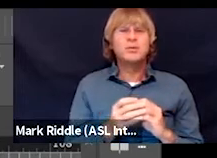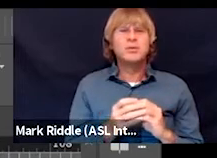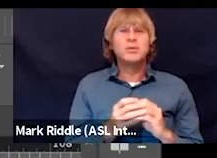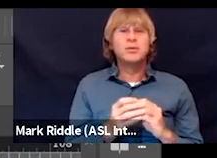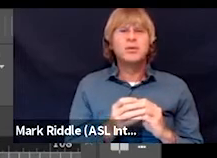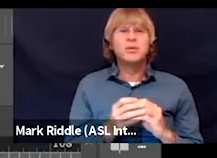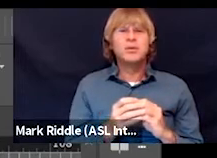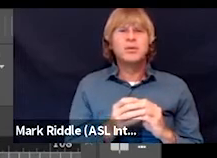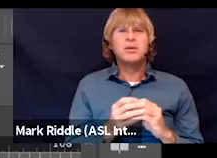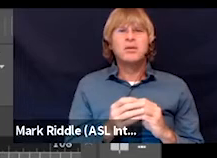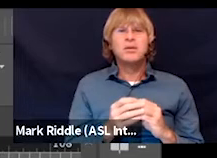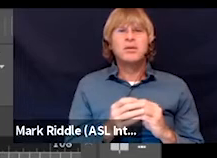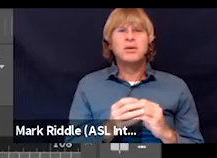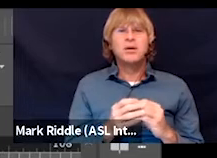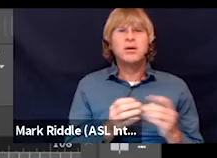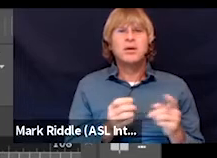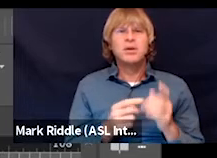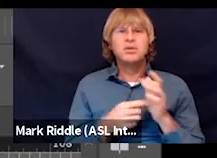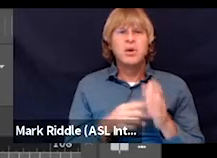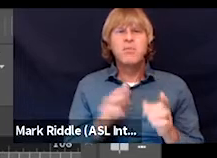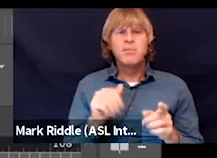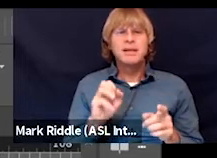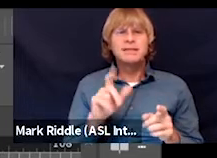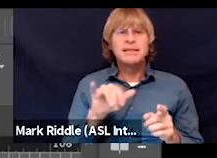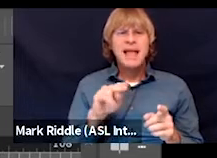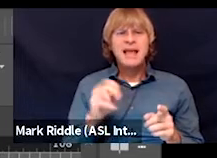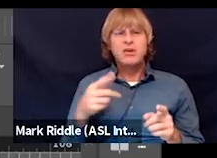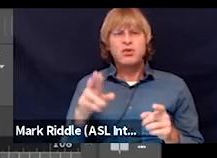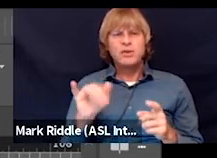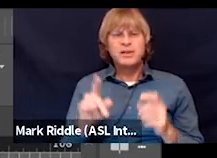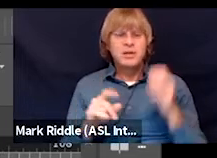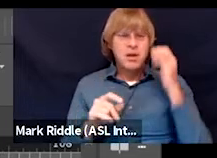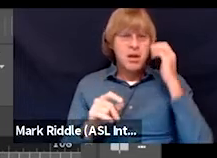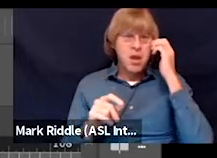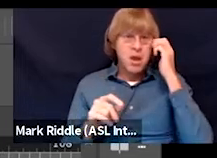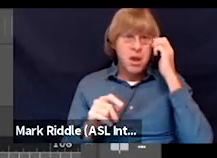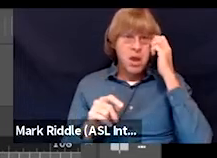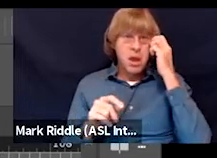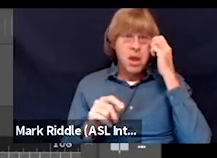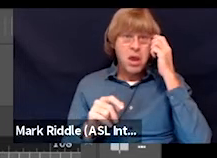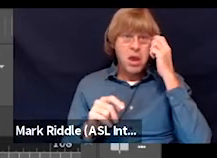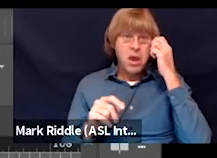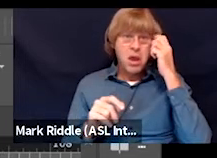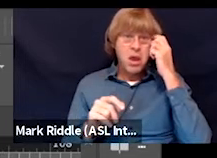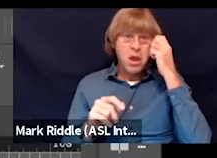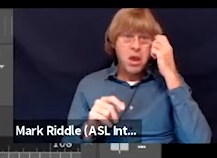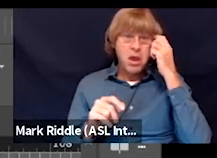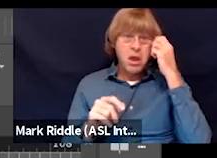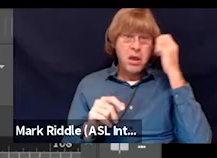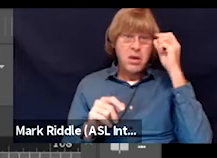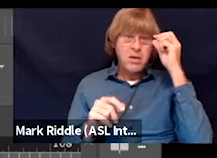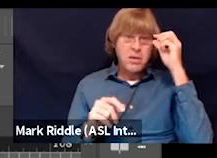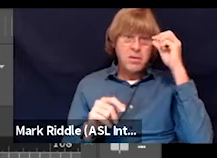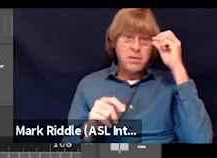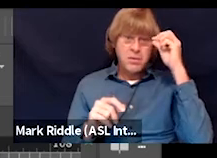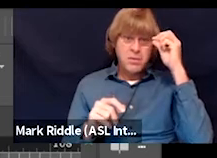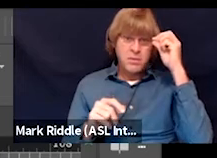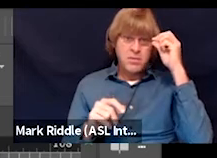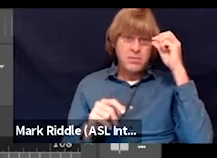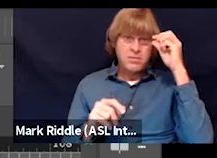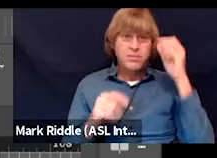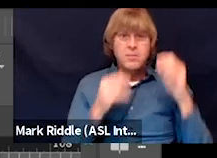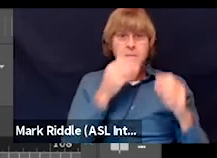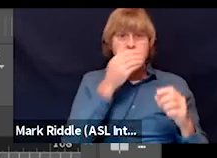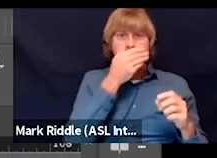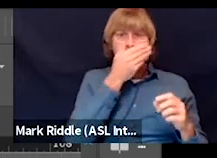guides and grids. I want to show the baseline grid. And whoops, I've got all sorts of things on